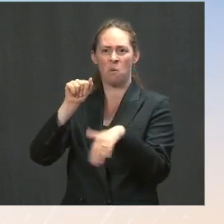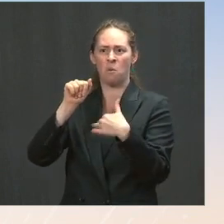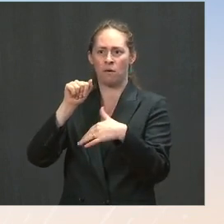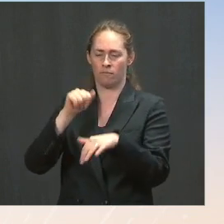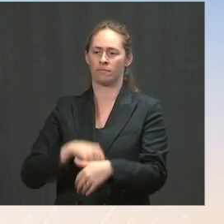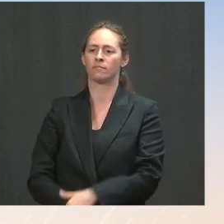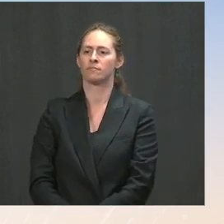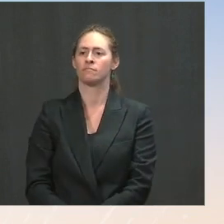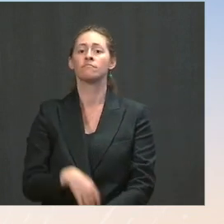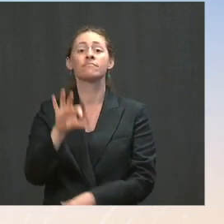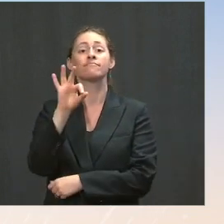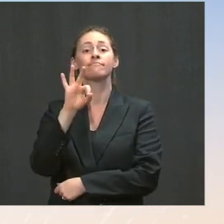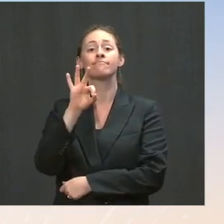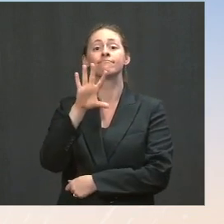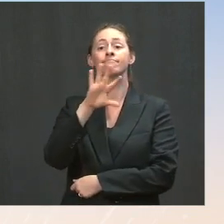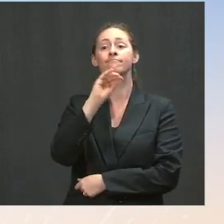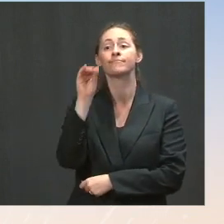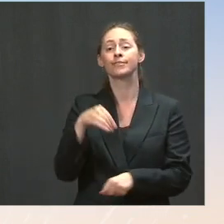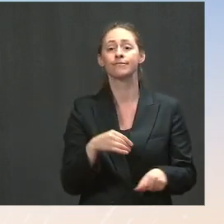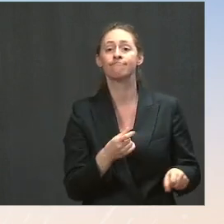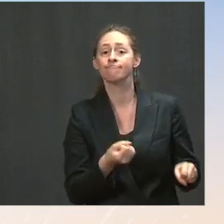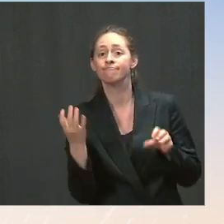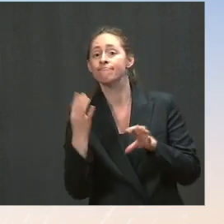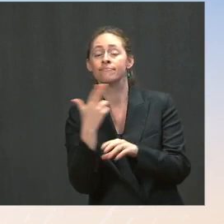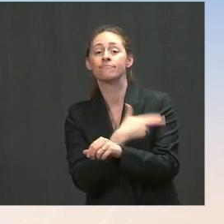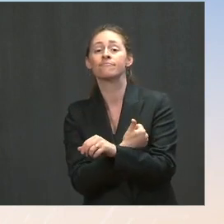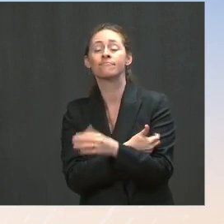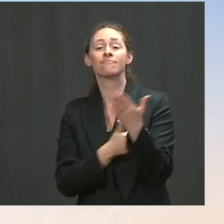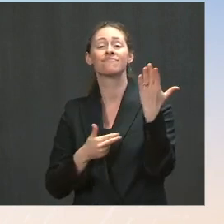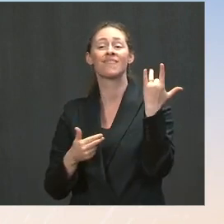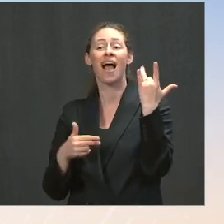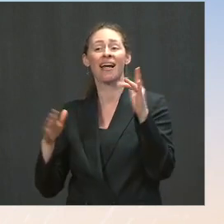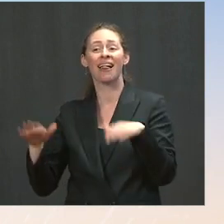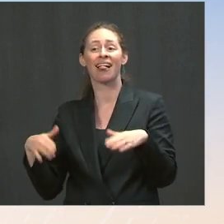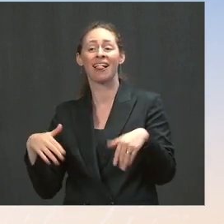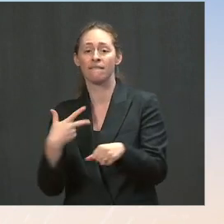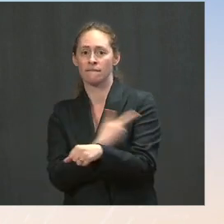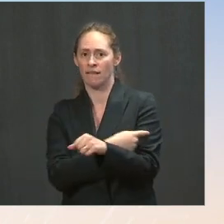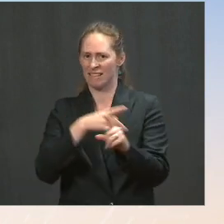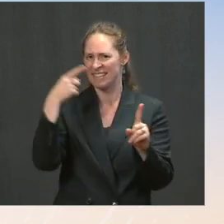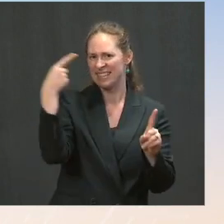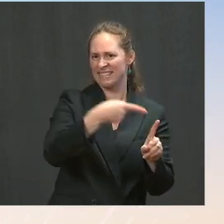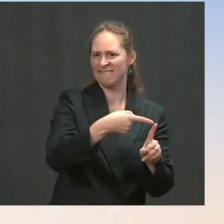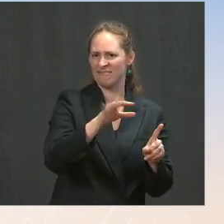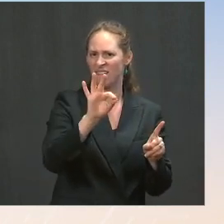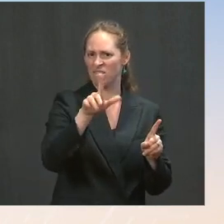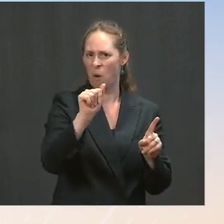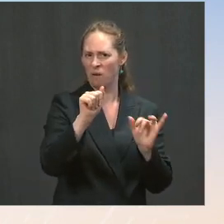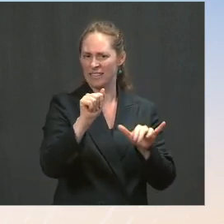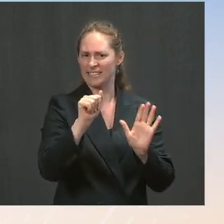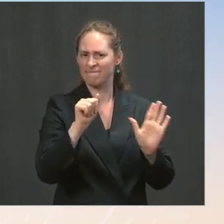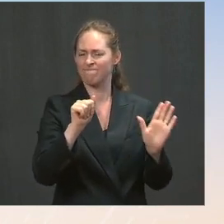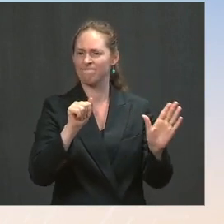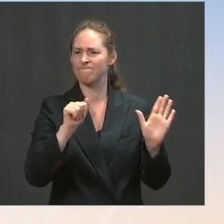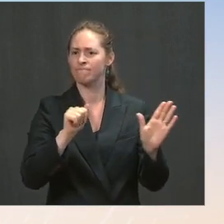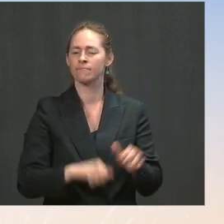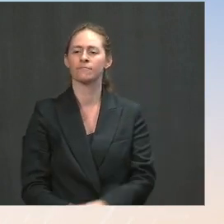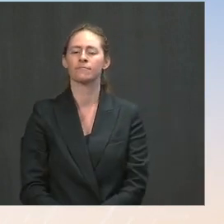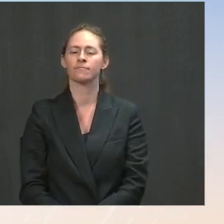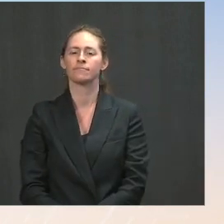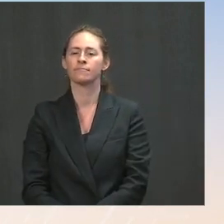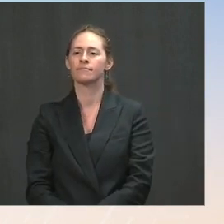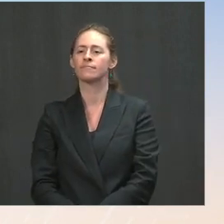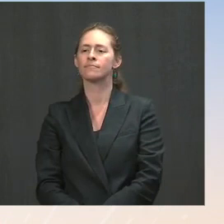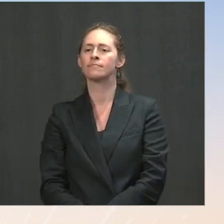hospitalized were not vaccinated. That's across Florida data from the Florida Hospital Association. Of course, we absolutely look at data, as does